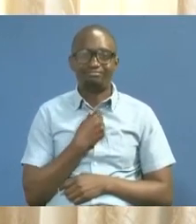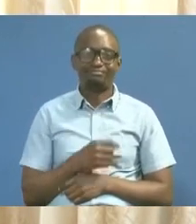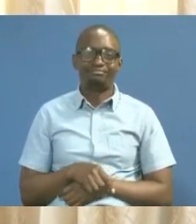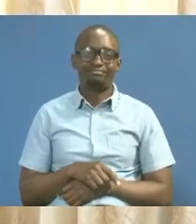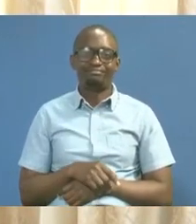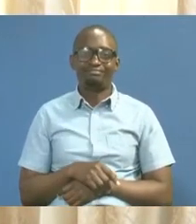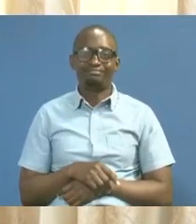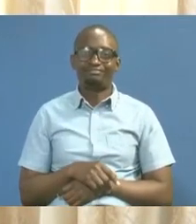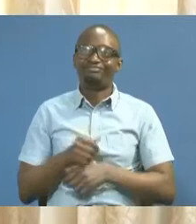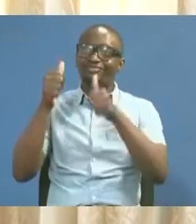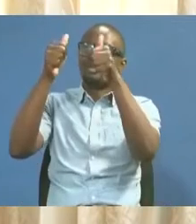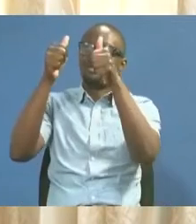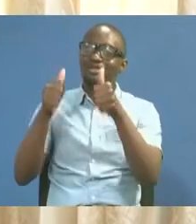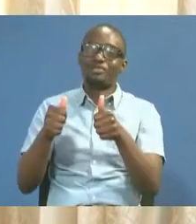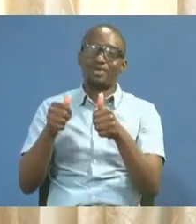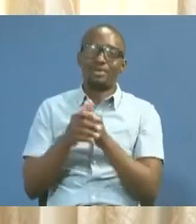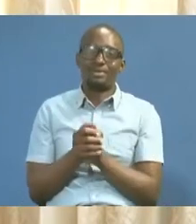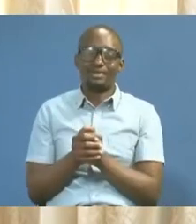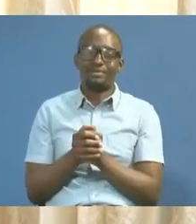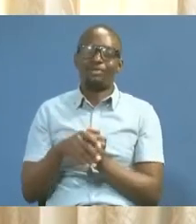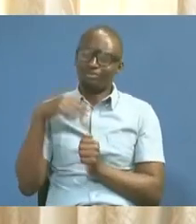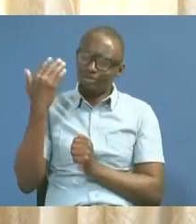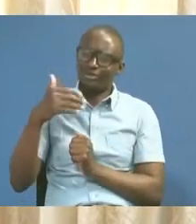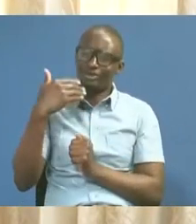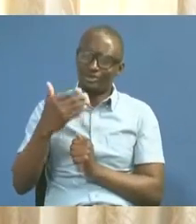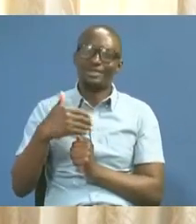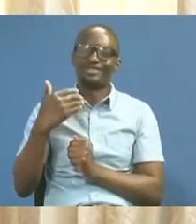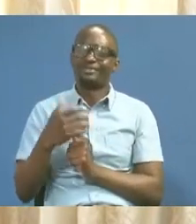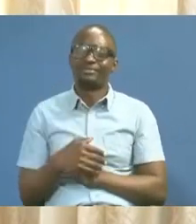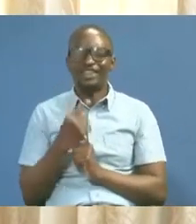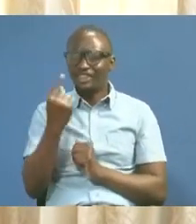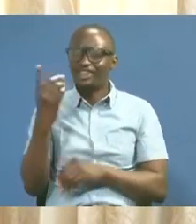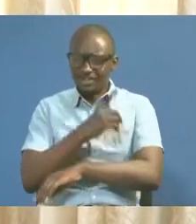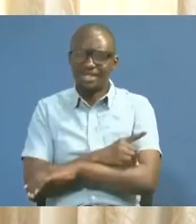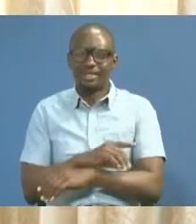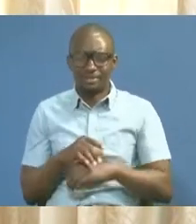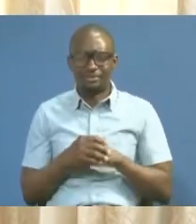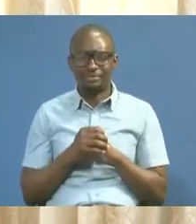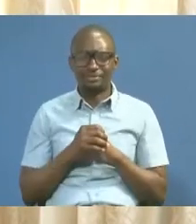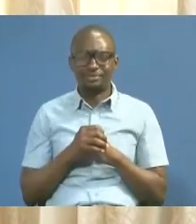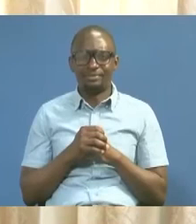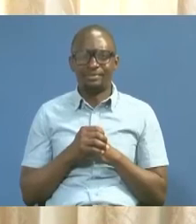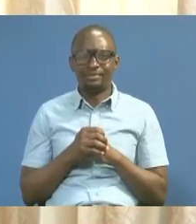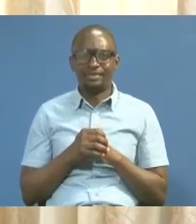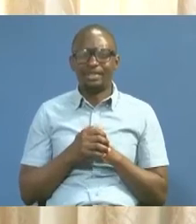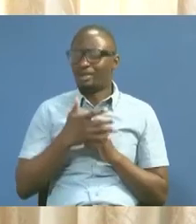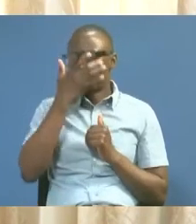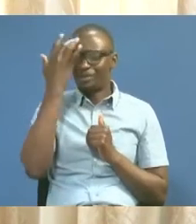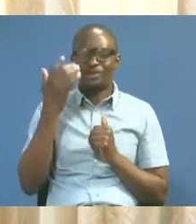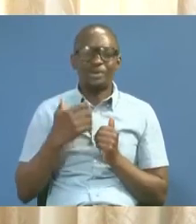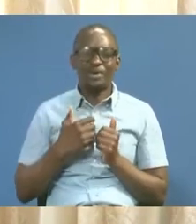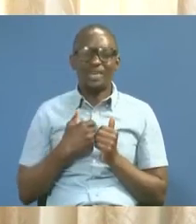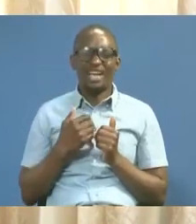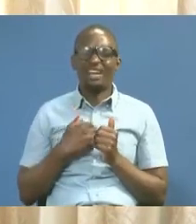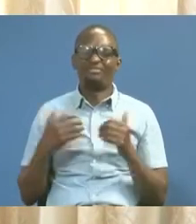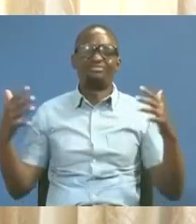notice board quite regularly. I would recommend perhaps on a daily basis, because there's no forum where we call you